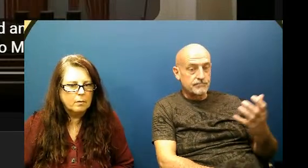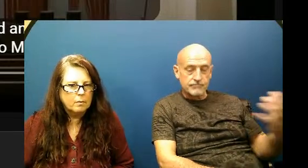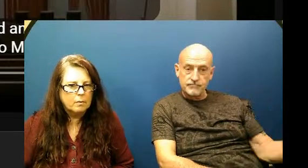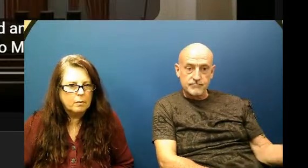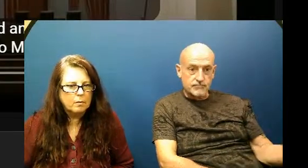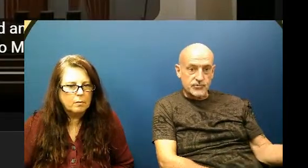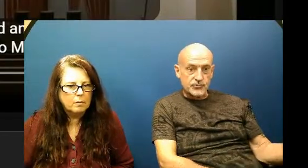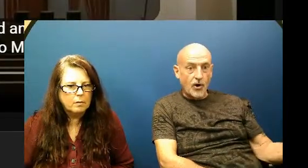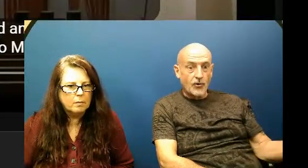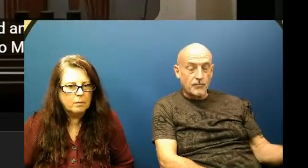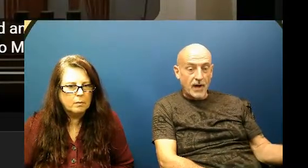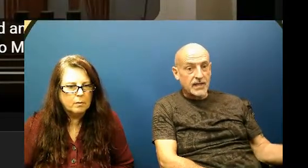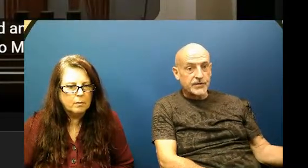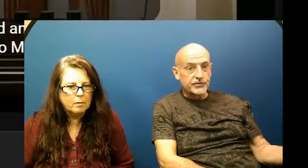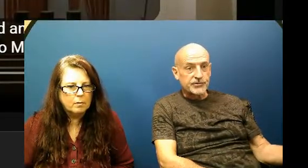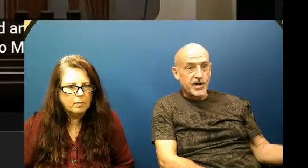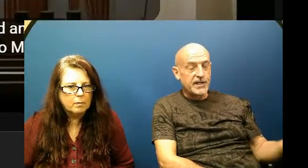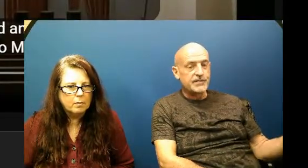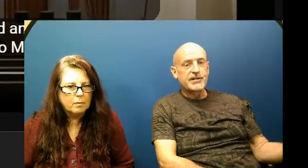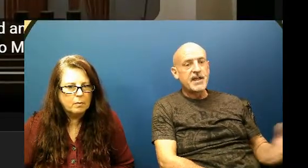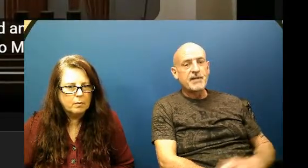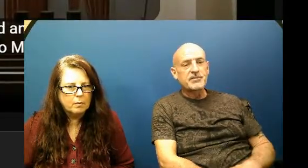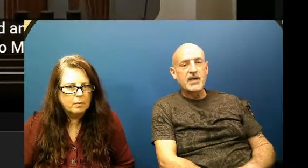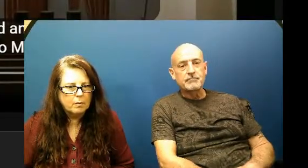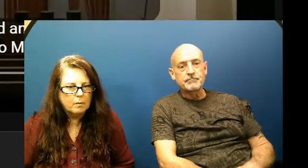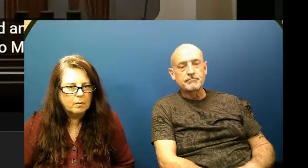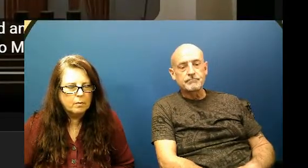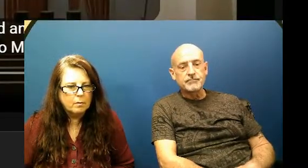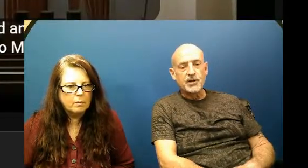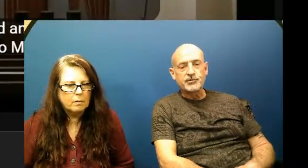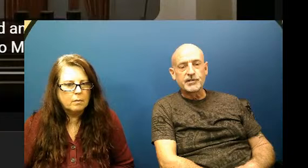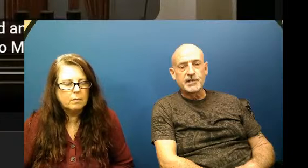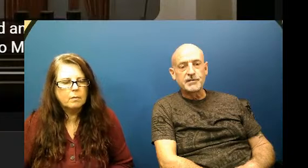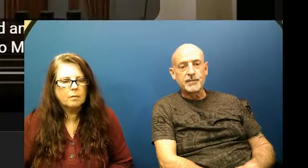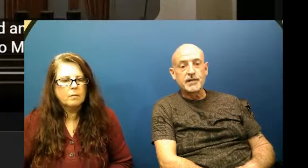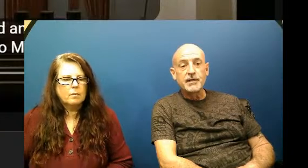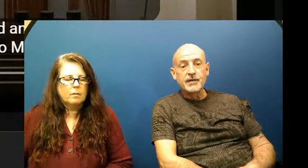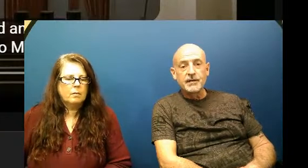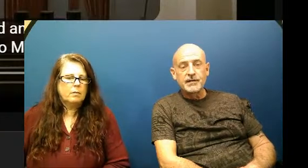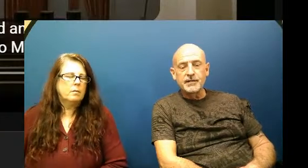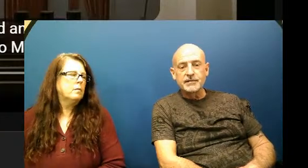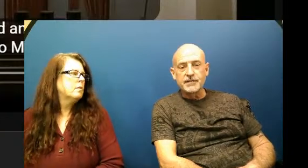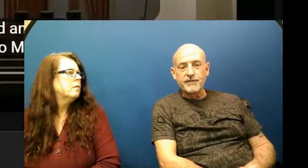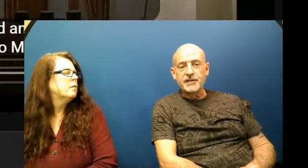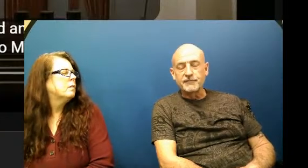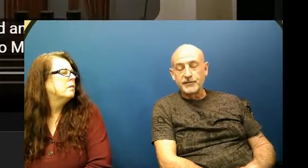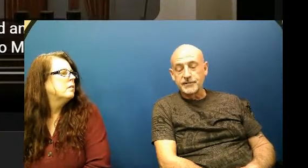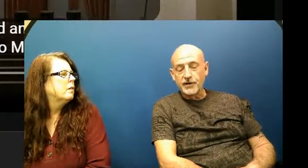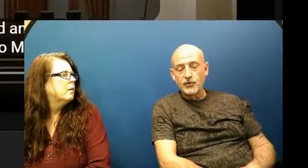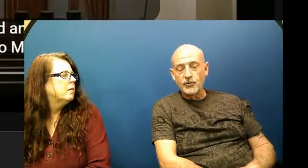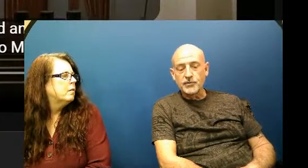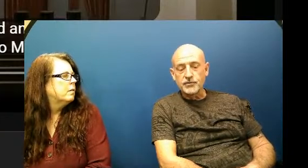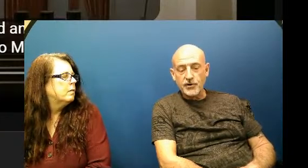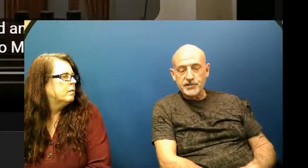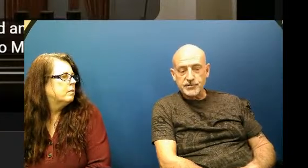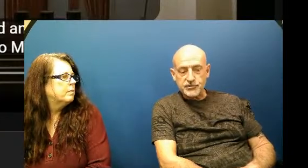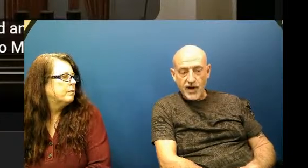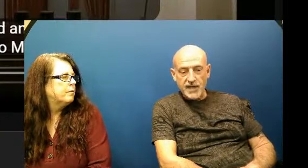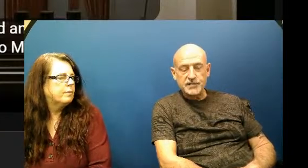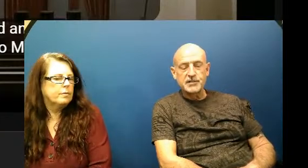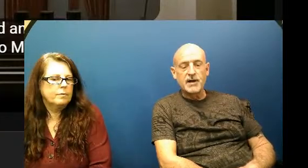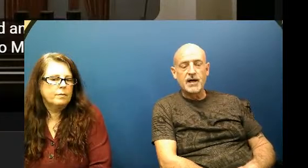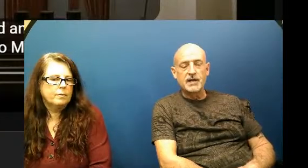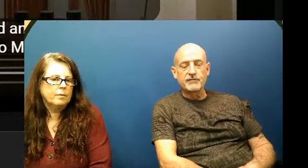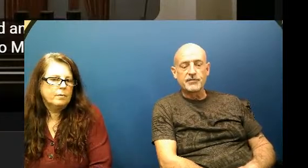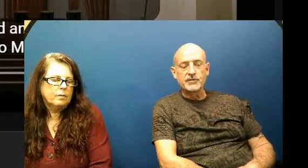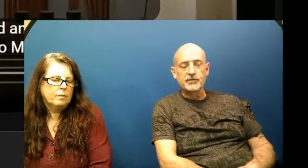in strong bilateral trade, you can't make that country an enemy effectively. So there is